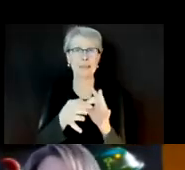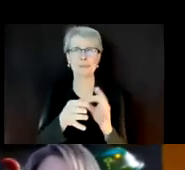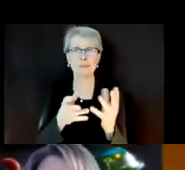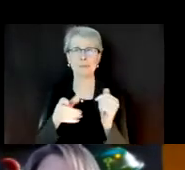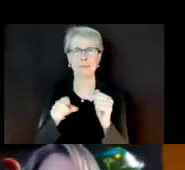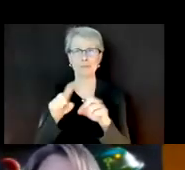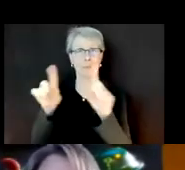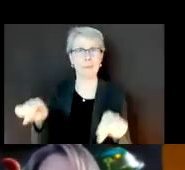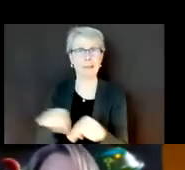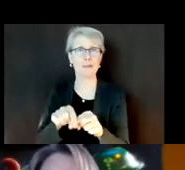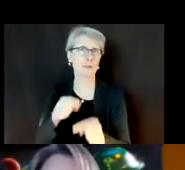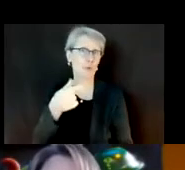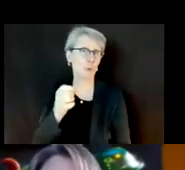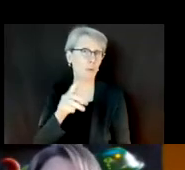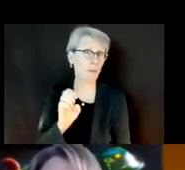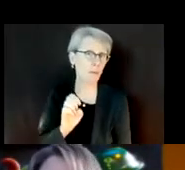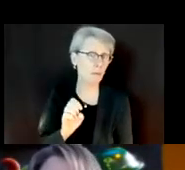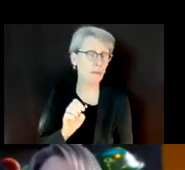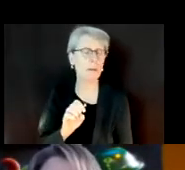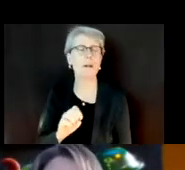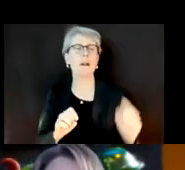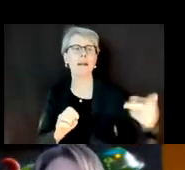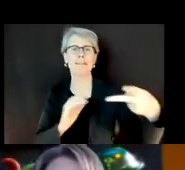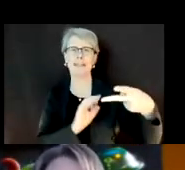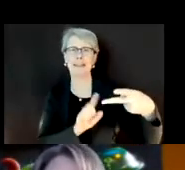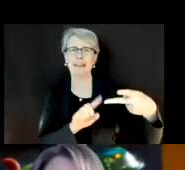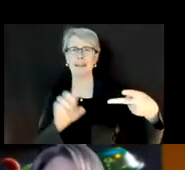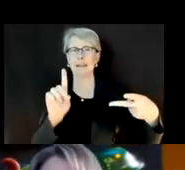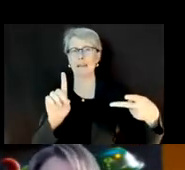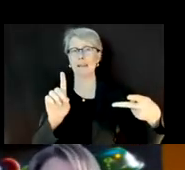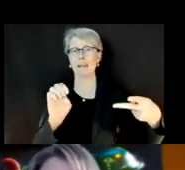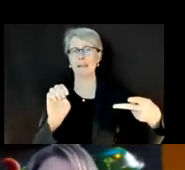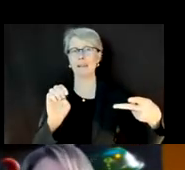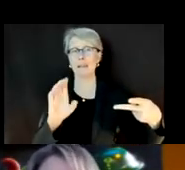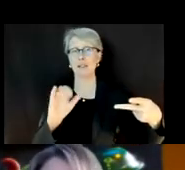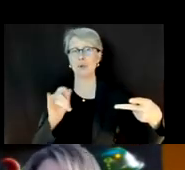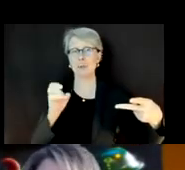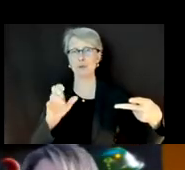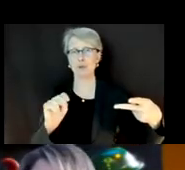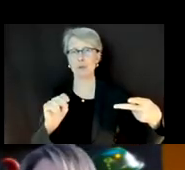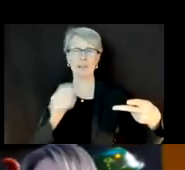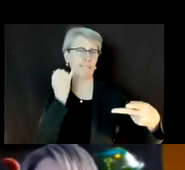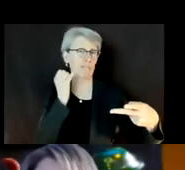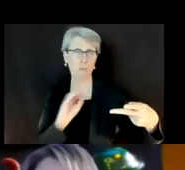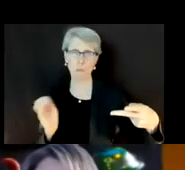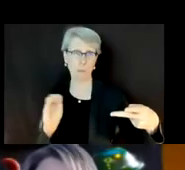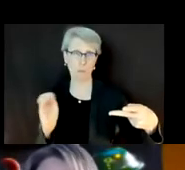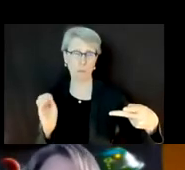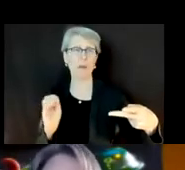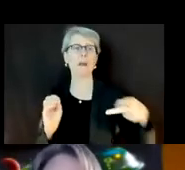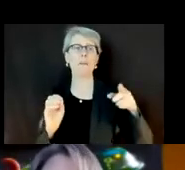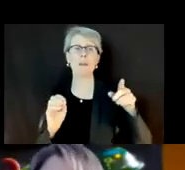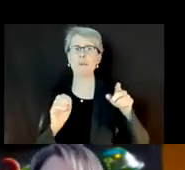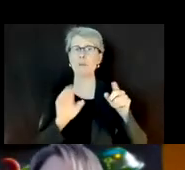is in Google. And then the description tag is often, if you don't have one, it'll just pull random words from your